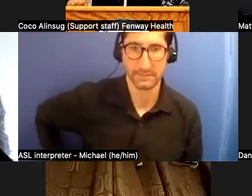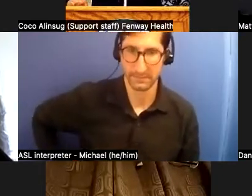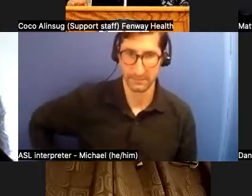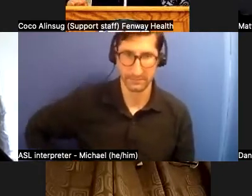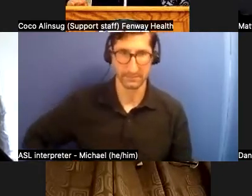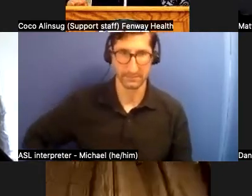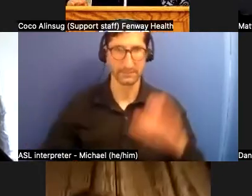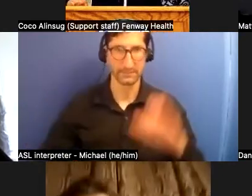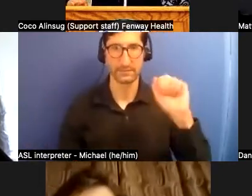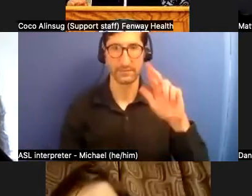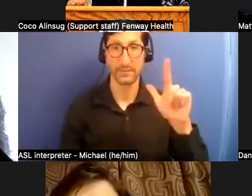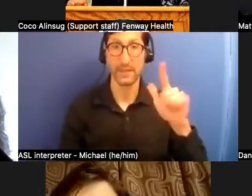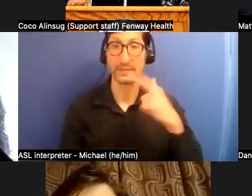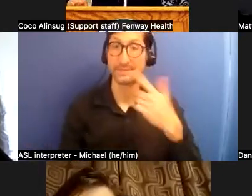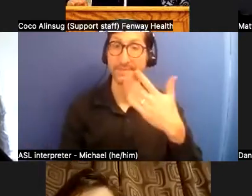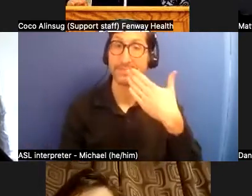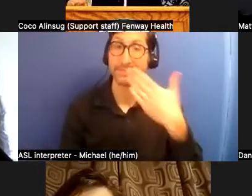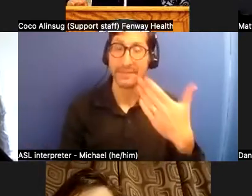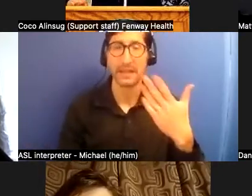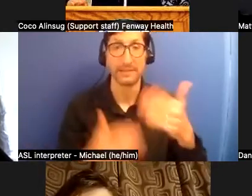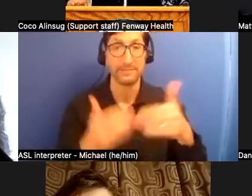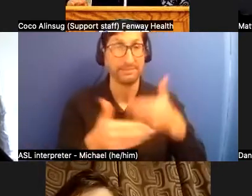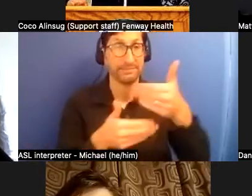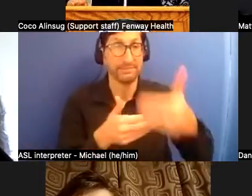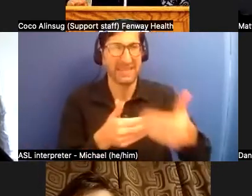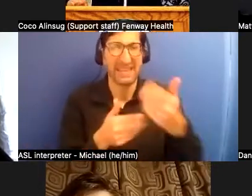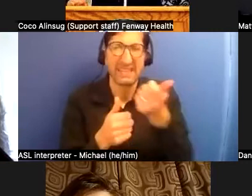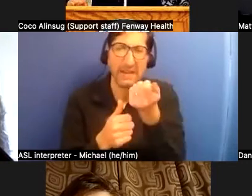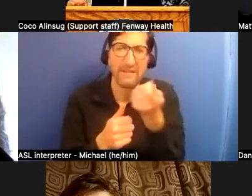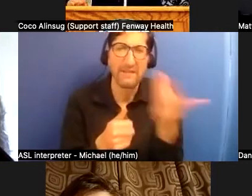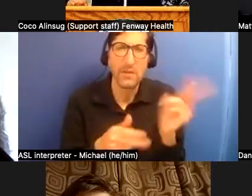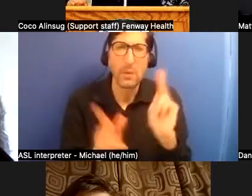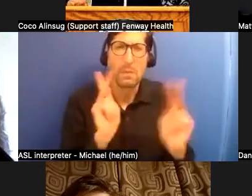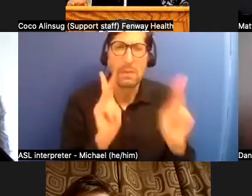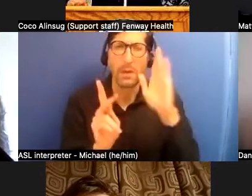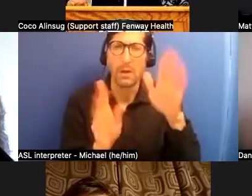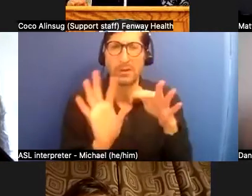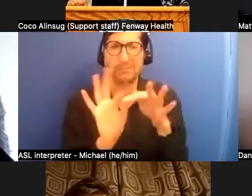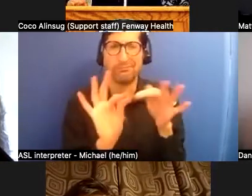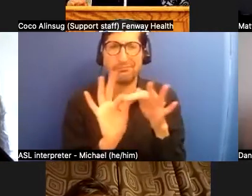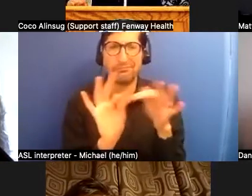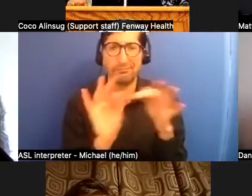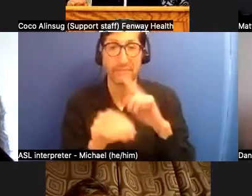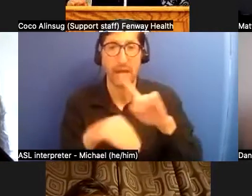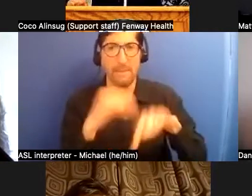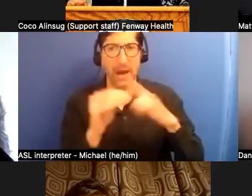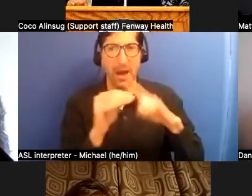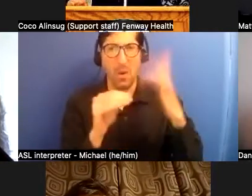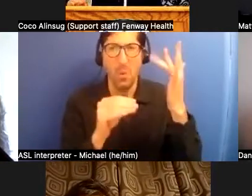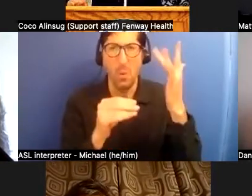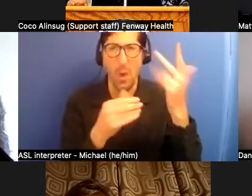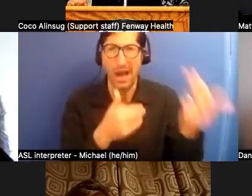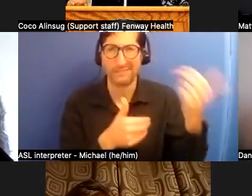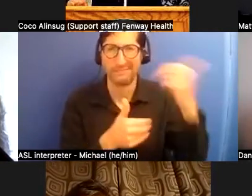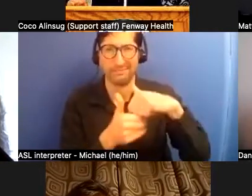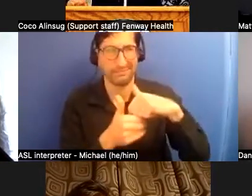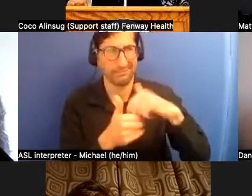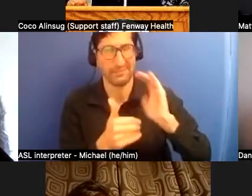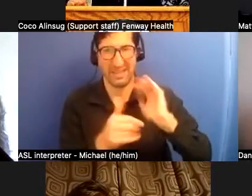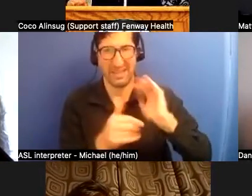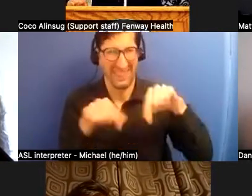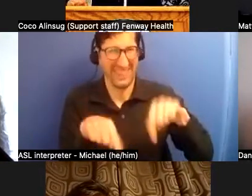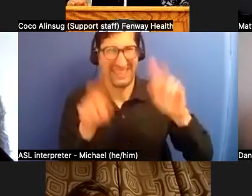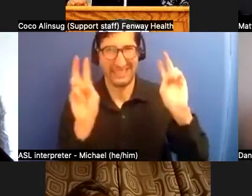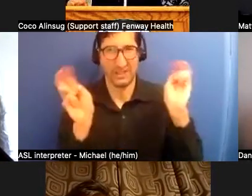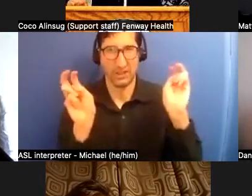thank you. So next we have a panel of a few folks who are going to share what brings them to this work, what their perspective is on